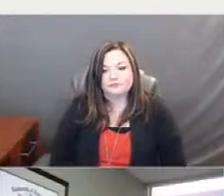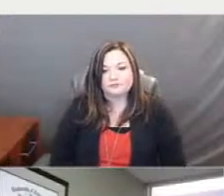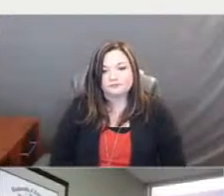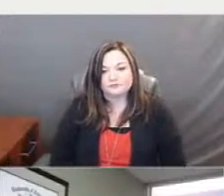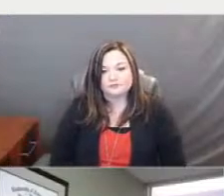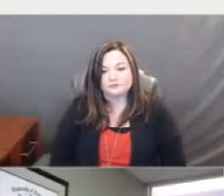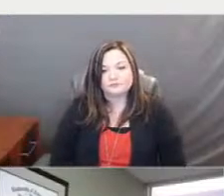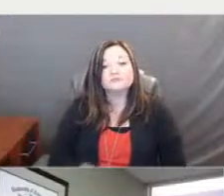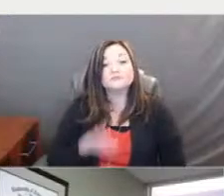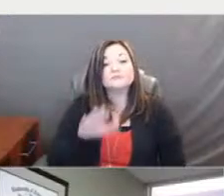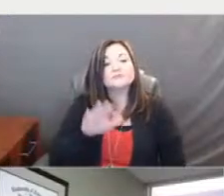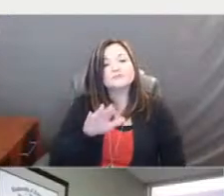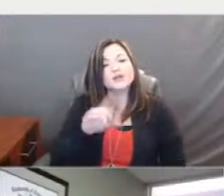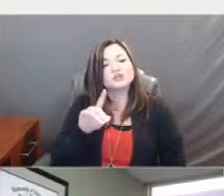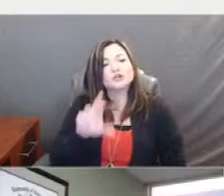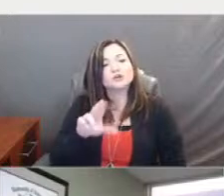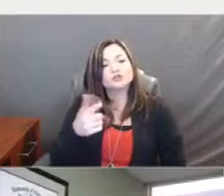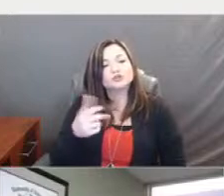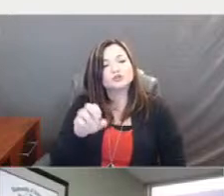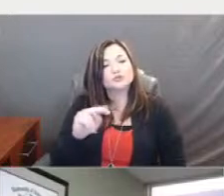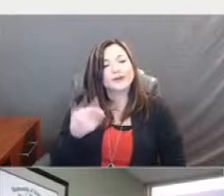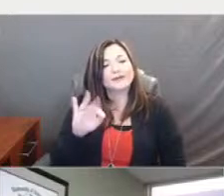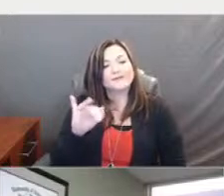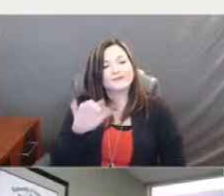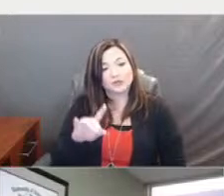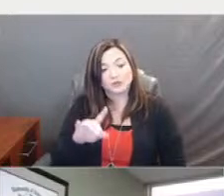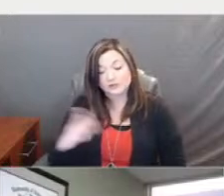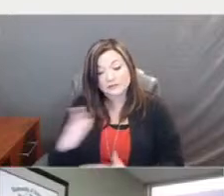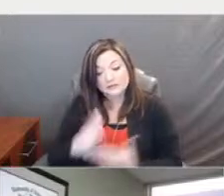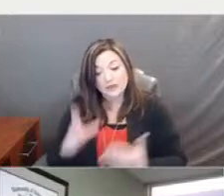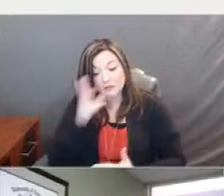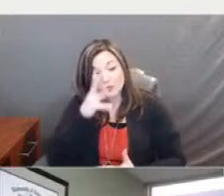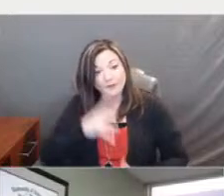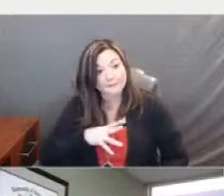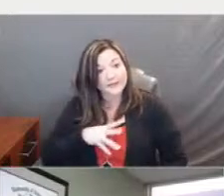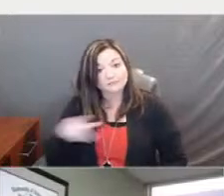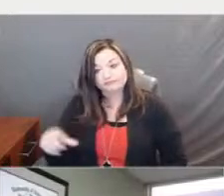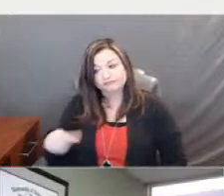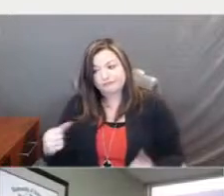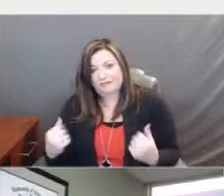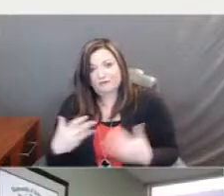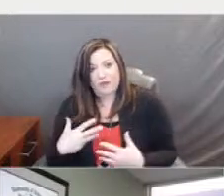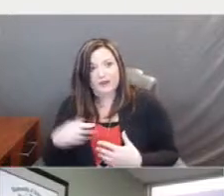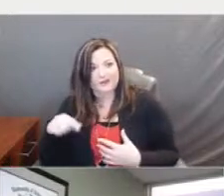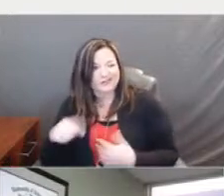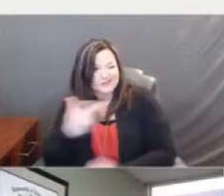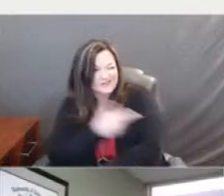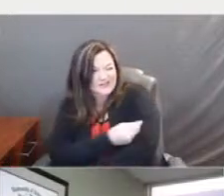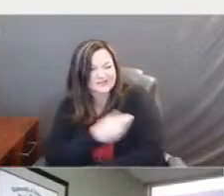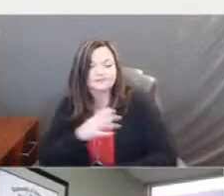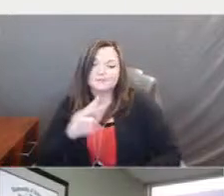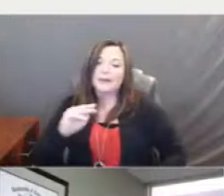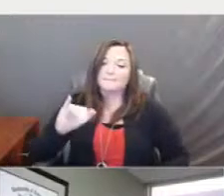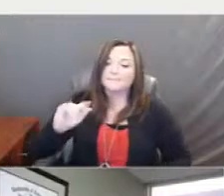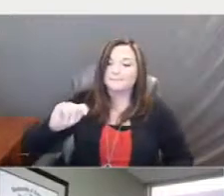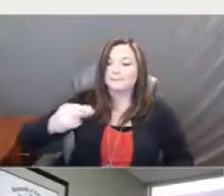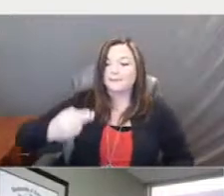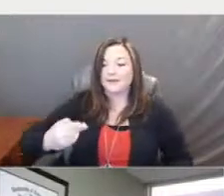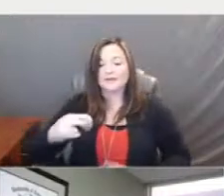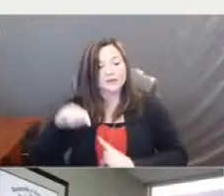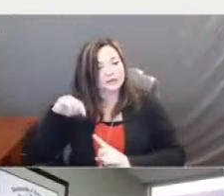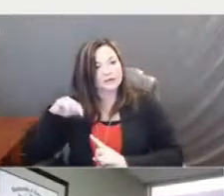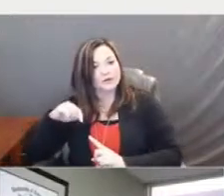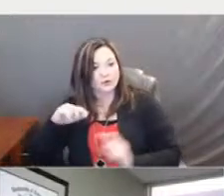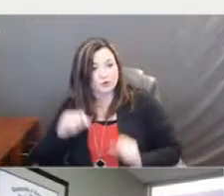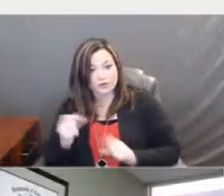Dr. Greenfield, some women are afraid that this vaccine, this is another myth, could have an effect on